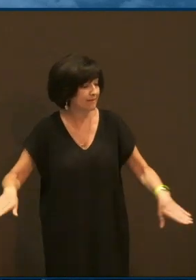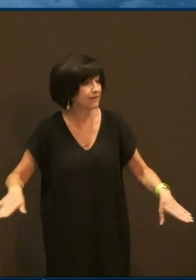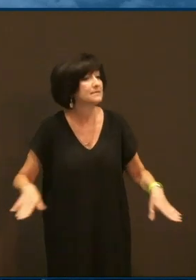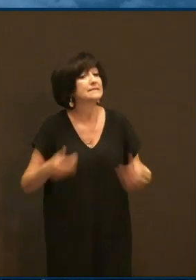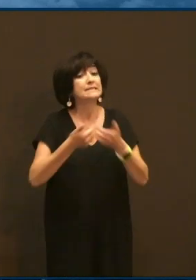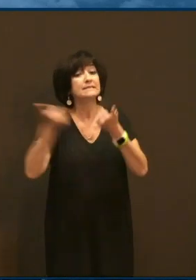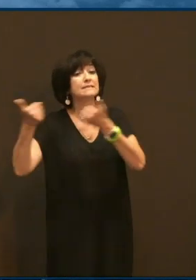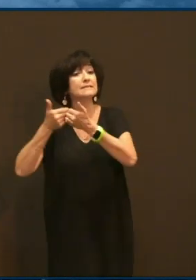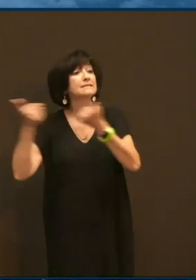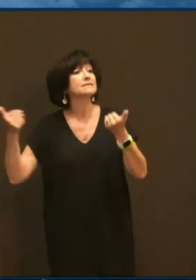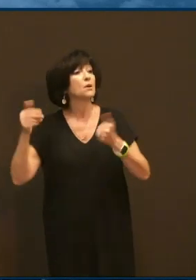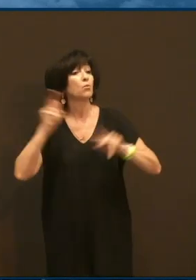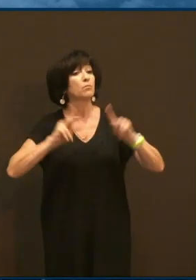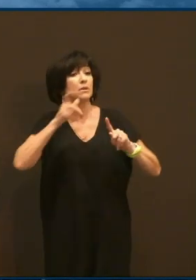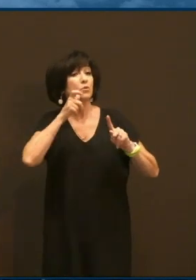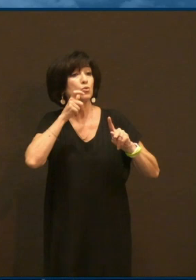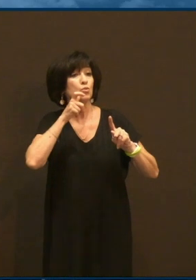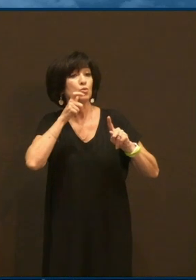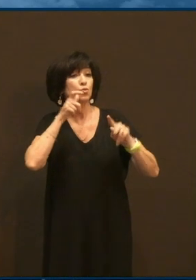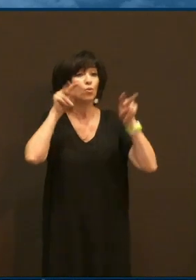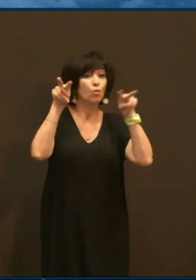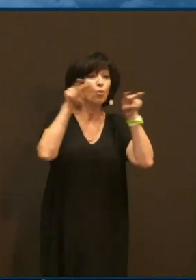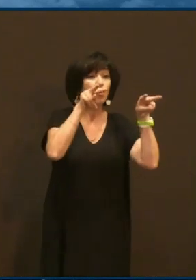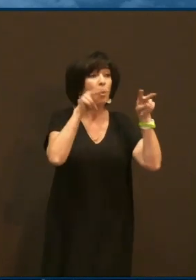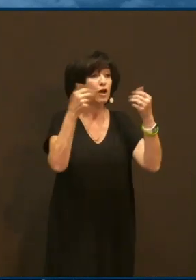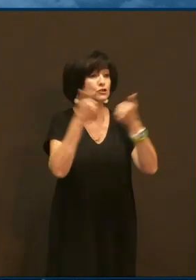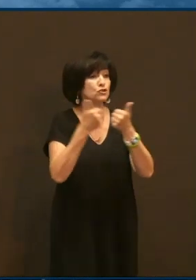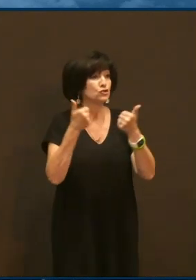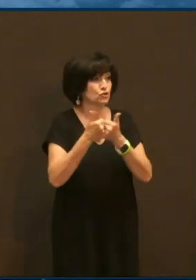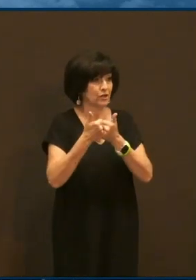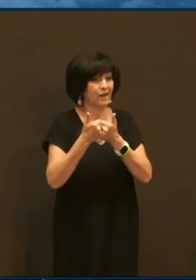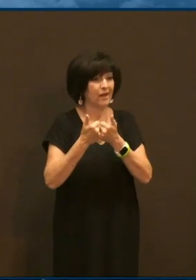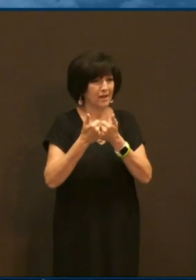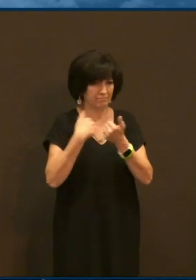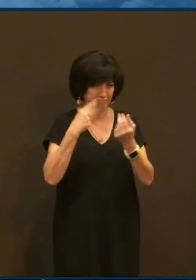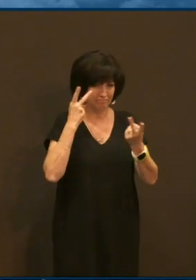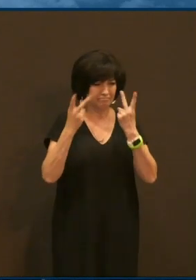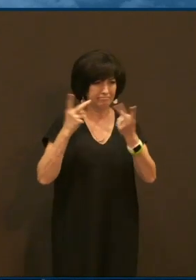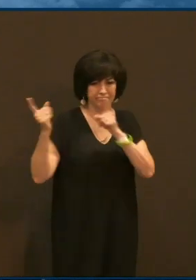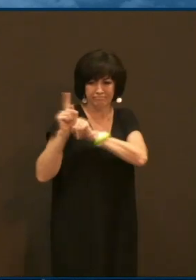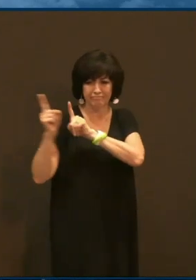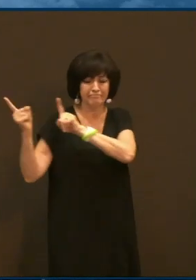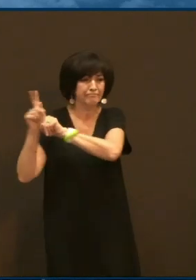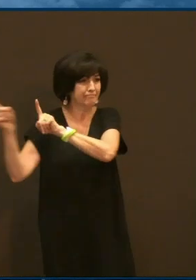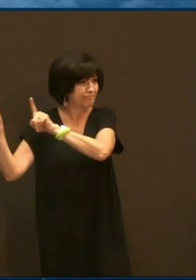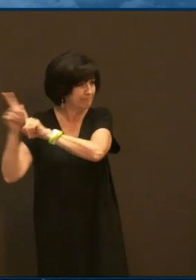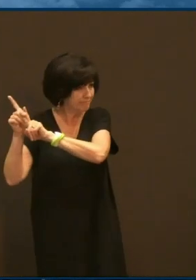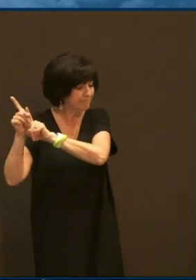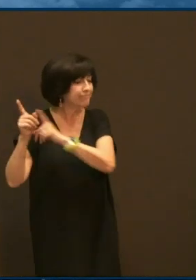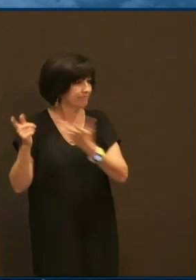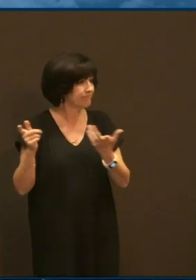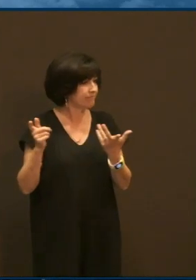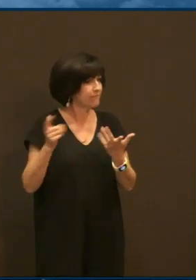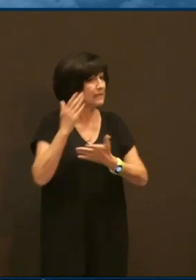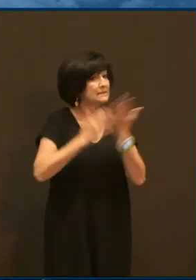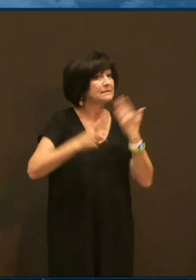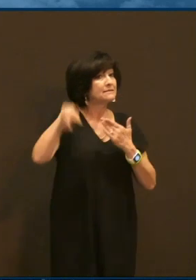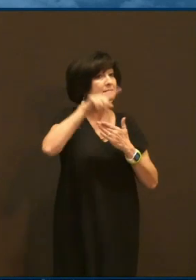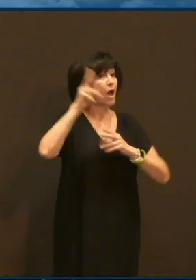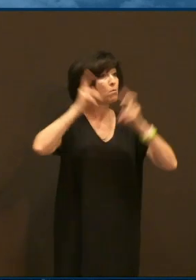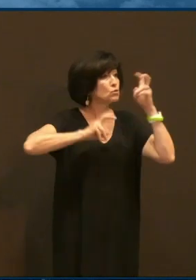in the league. Some leagues are better than others. You know, we've had tournaments over the weekend, which are a big concern, and we're going to do a lot